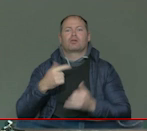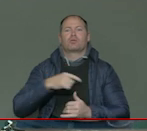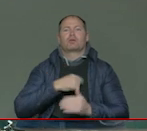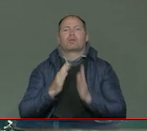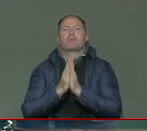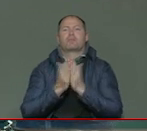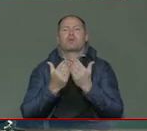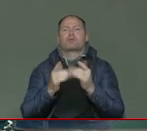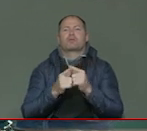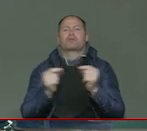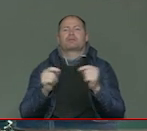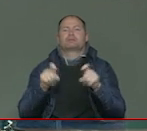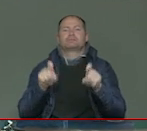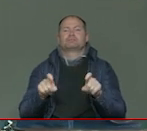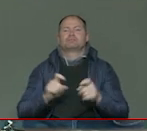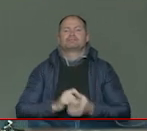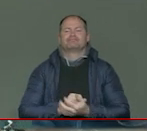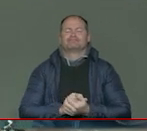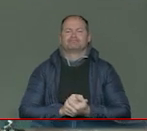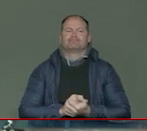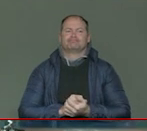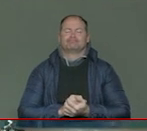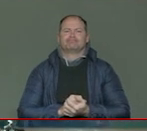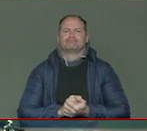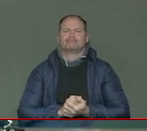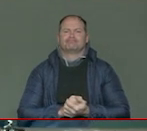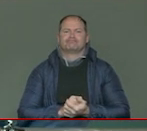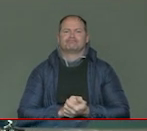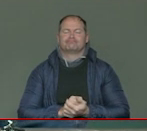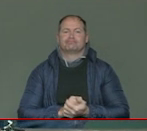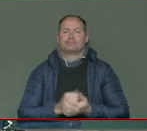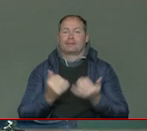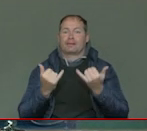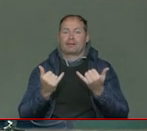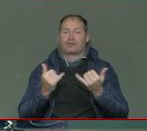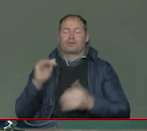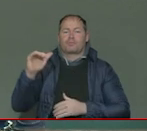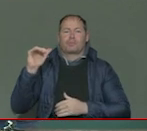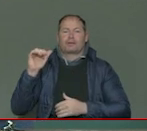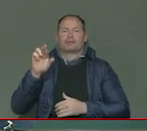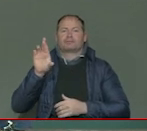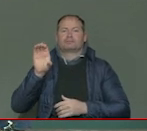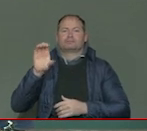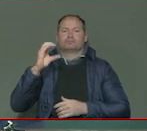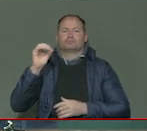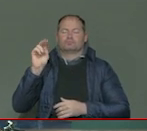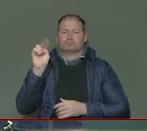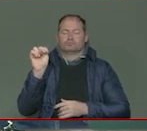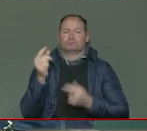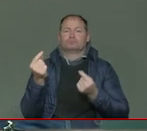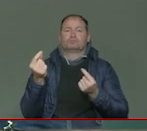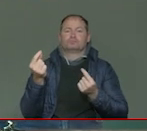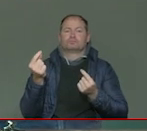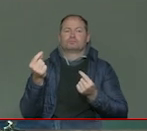right? Now, when we do a bank recon, we must remember that we compare